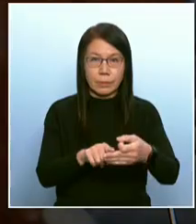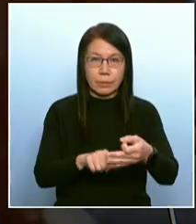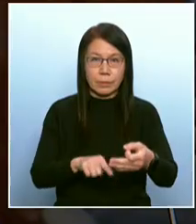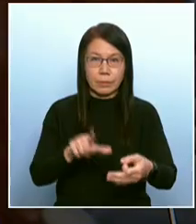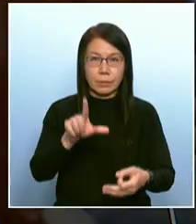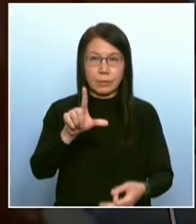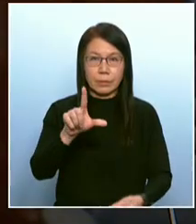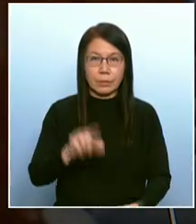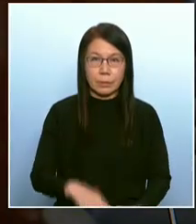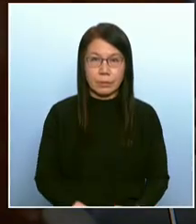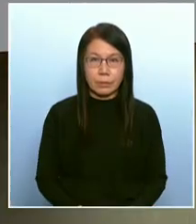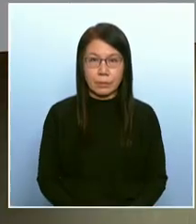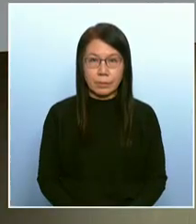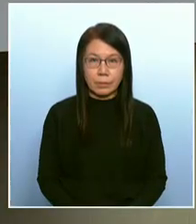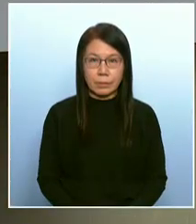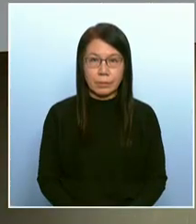Starry Lee.